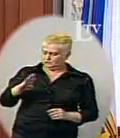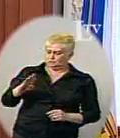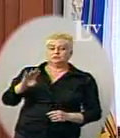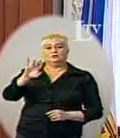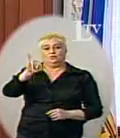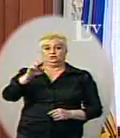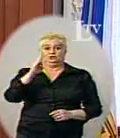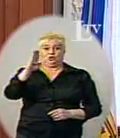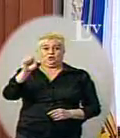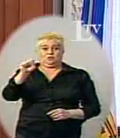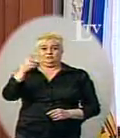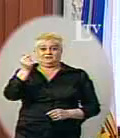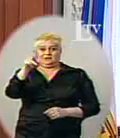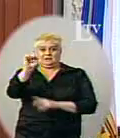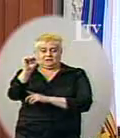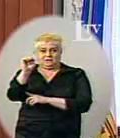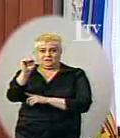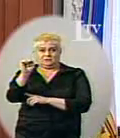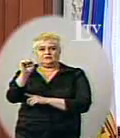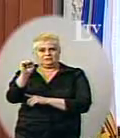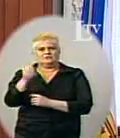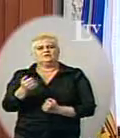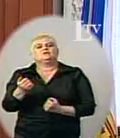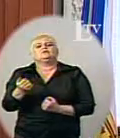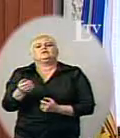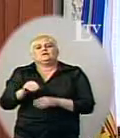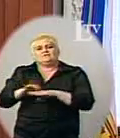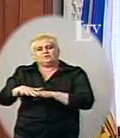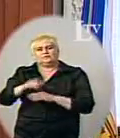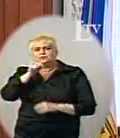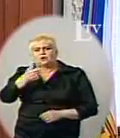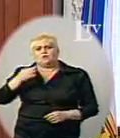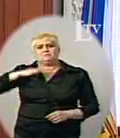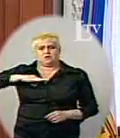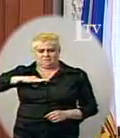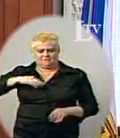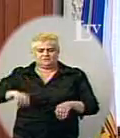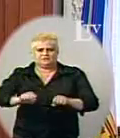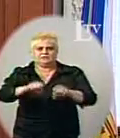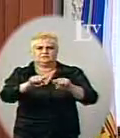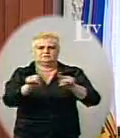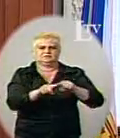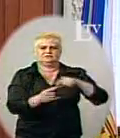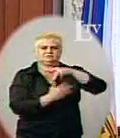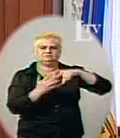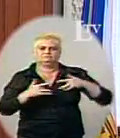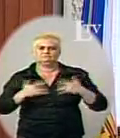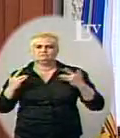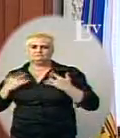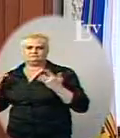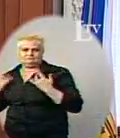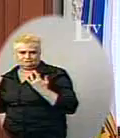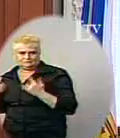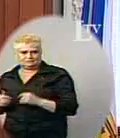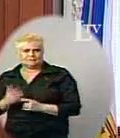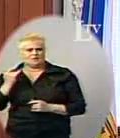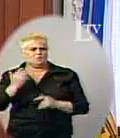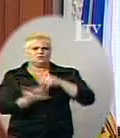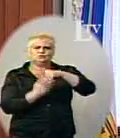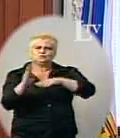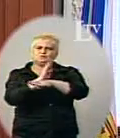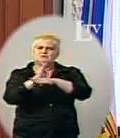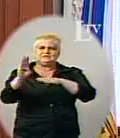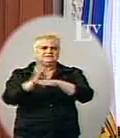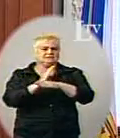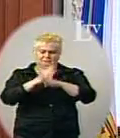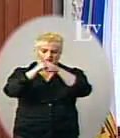support for more nonprofits to engage in social enterprise. Barriers to social enterprise will